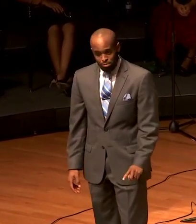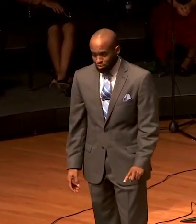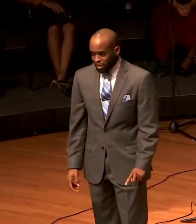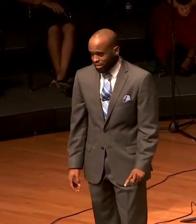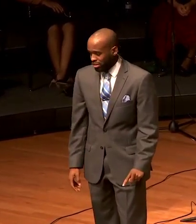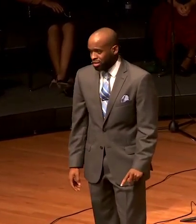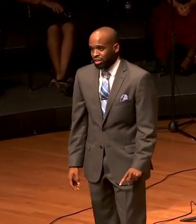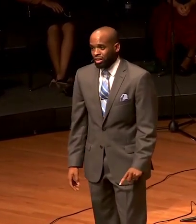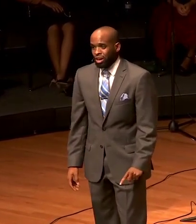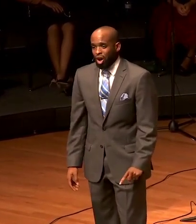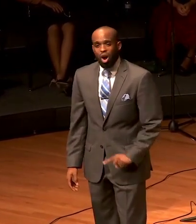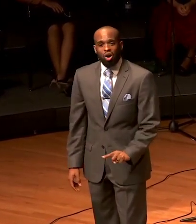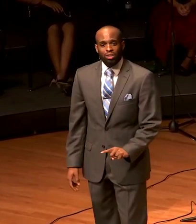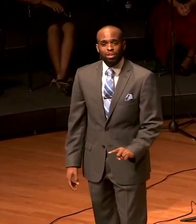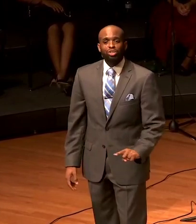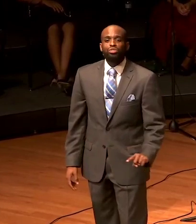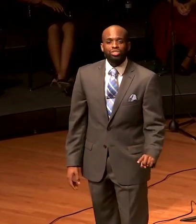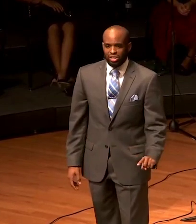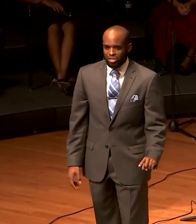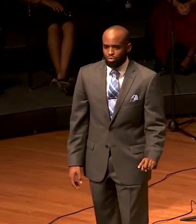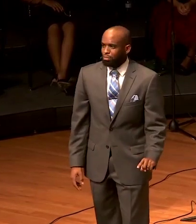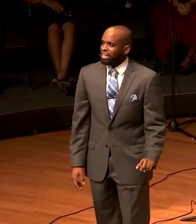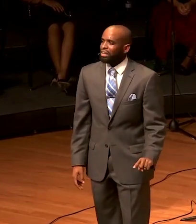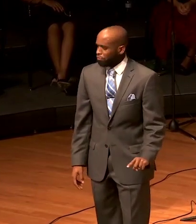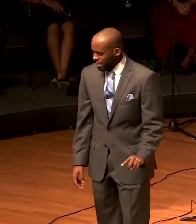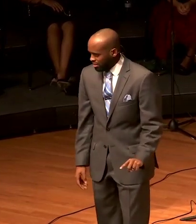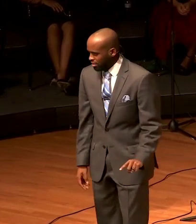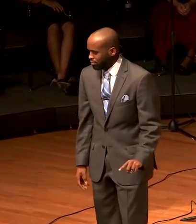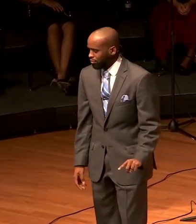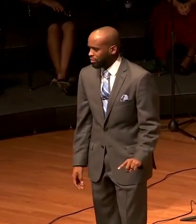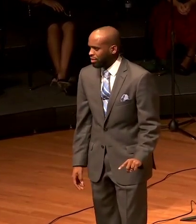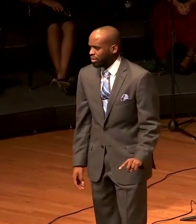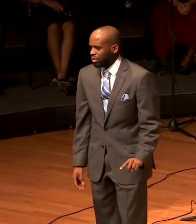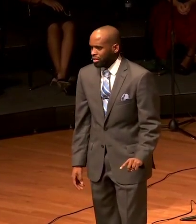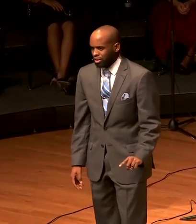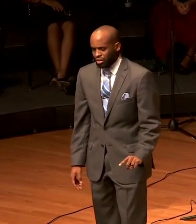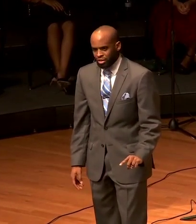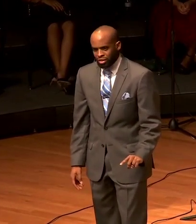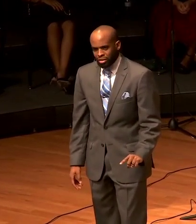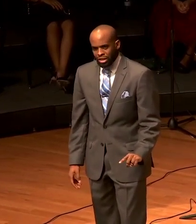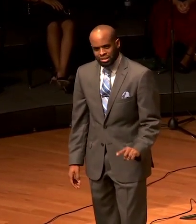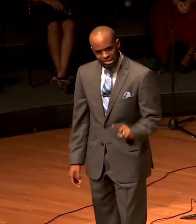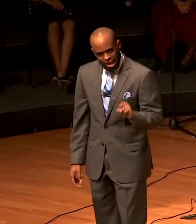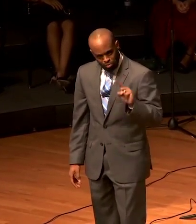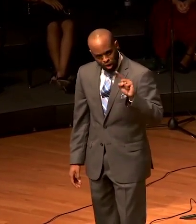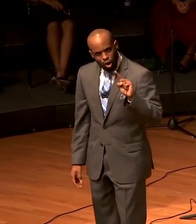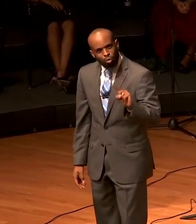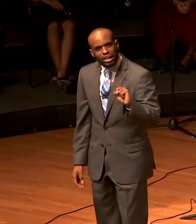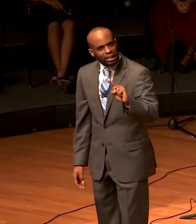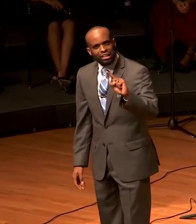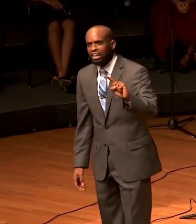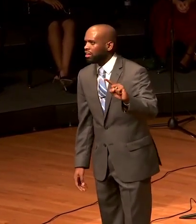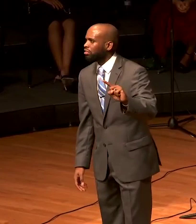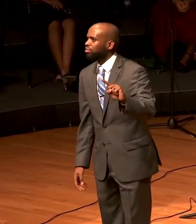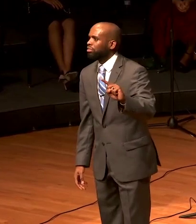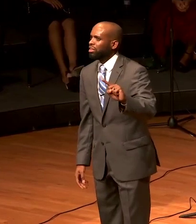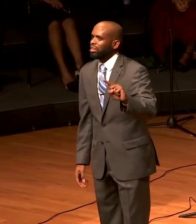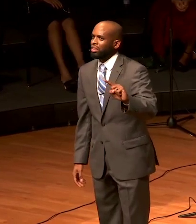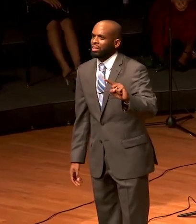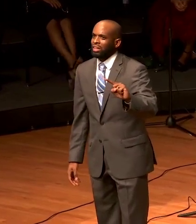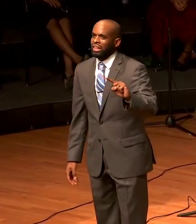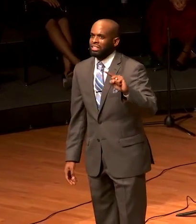For the times when all that we usually do will be ineffective. It's the times when all we can